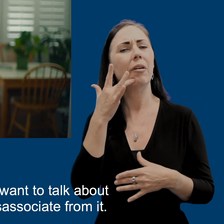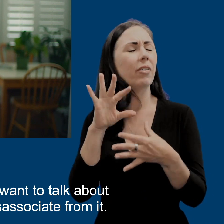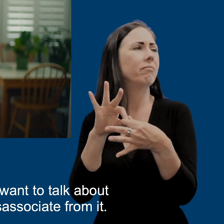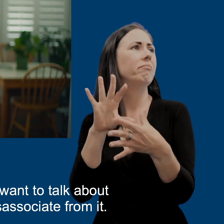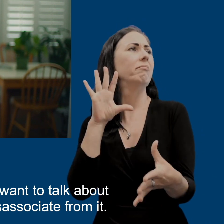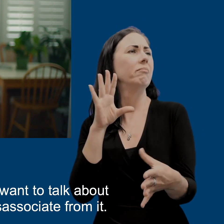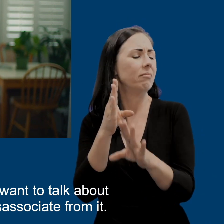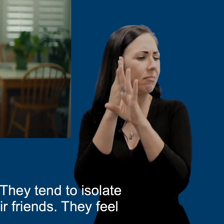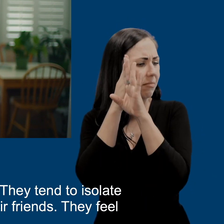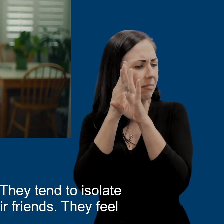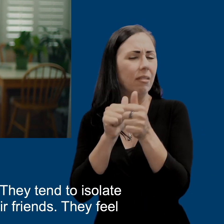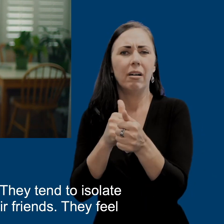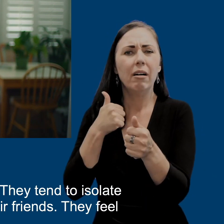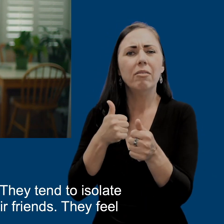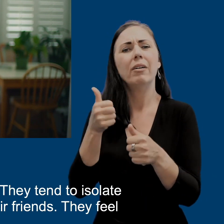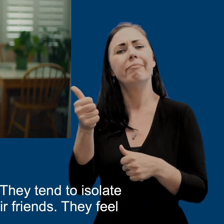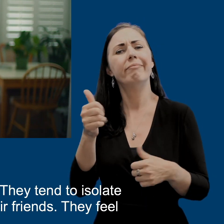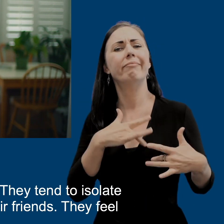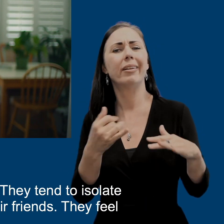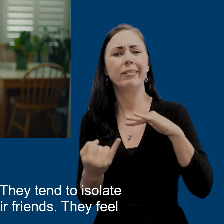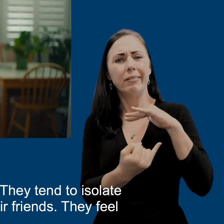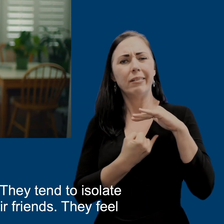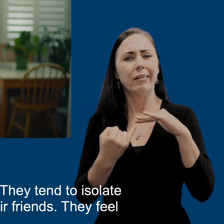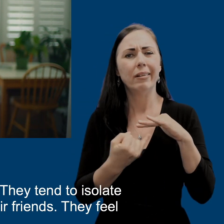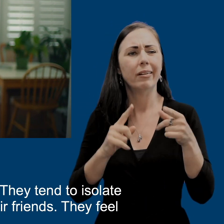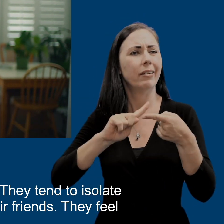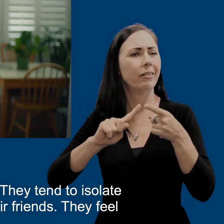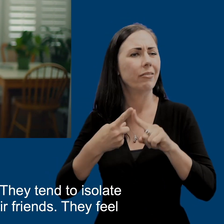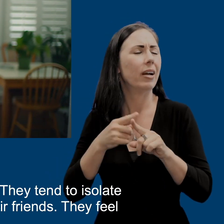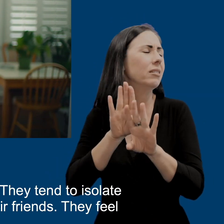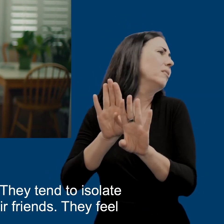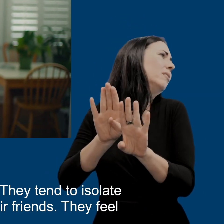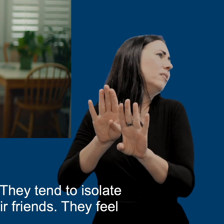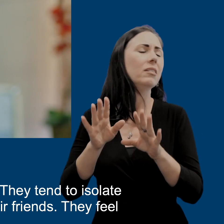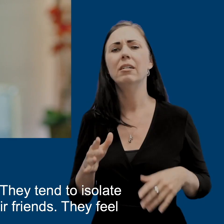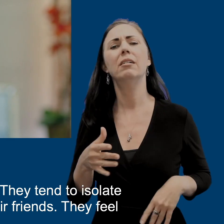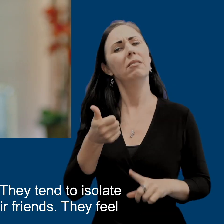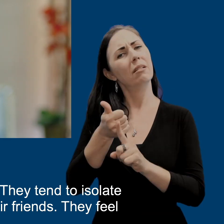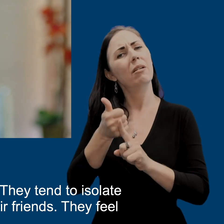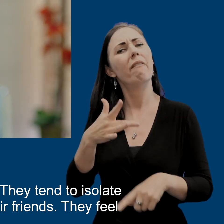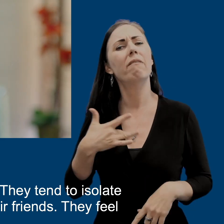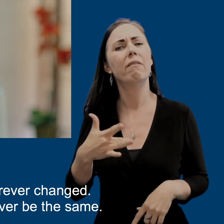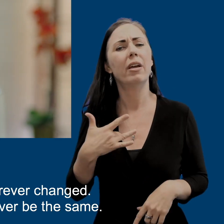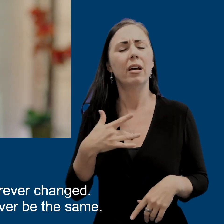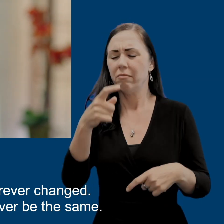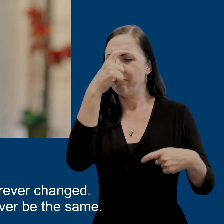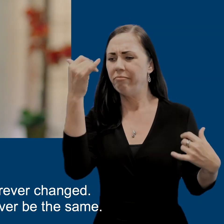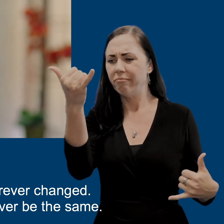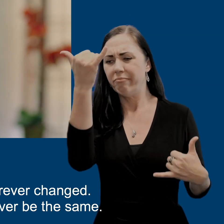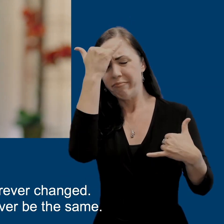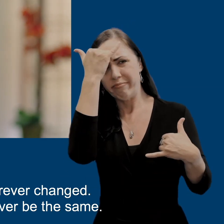to dissociate from it. They want to avoid. They tend to isolate themselves from their friends. They feel that